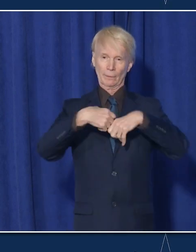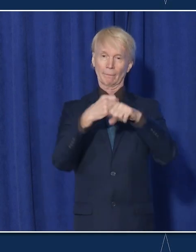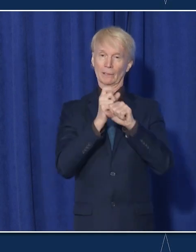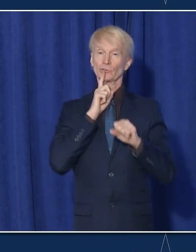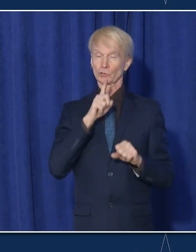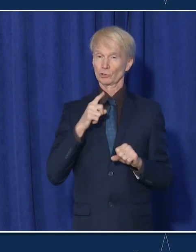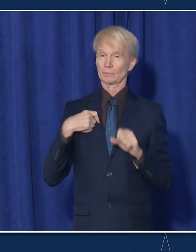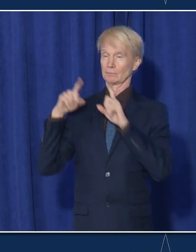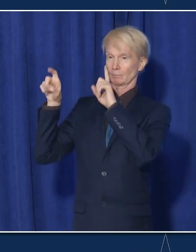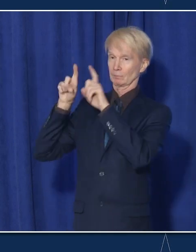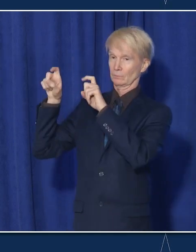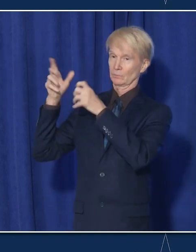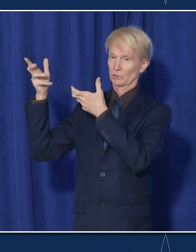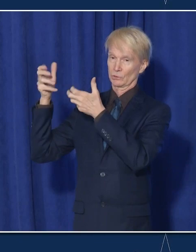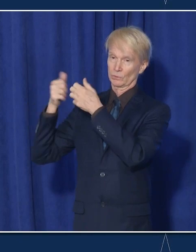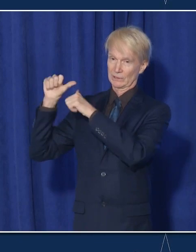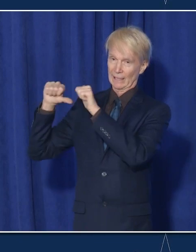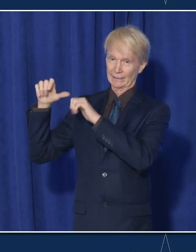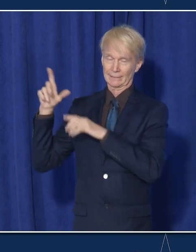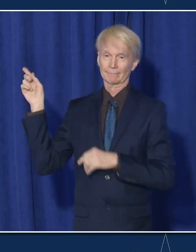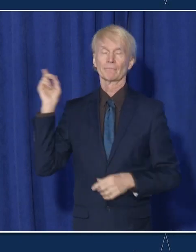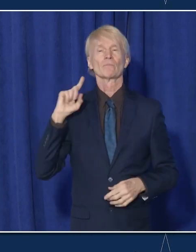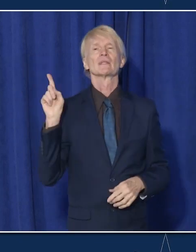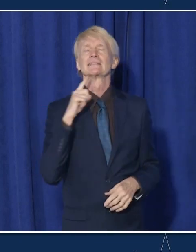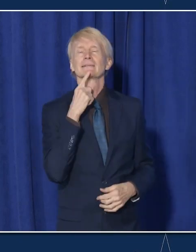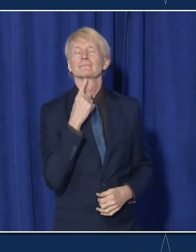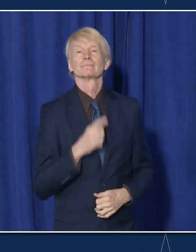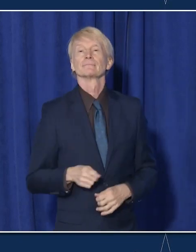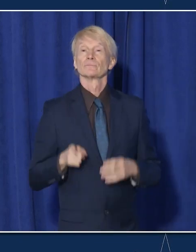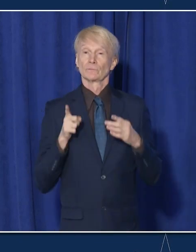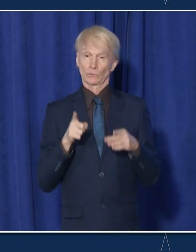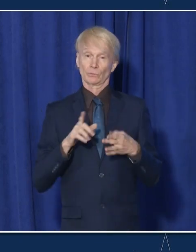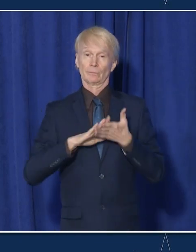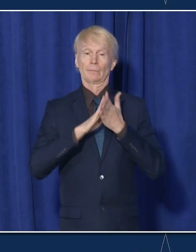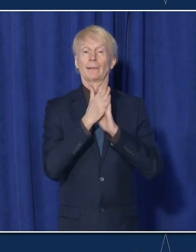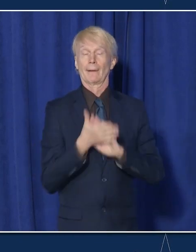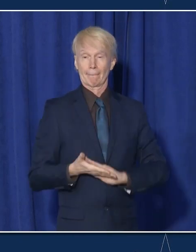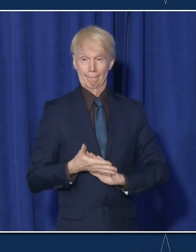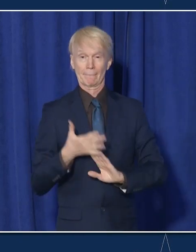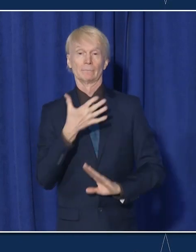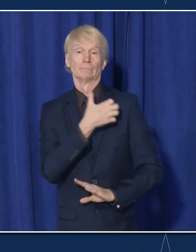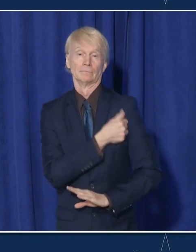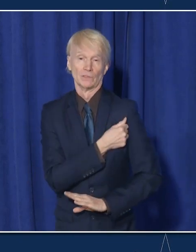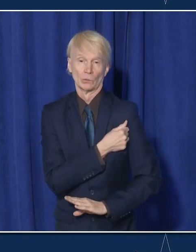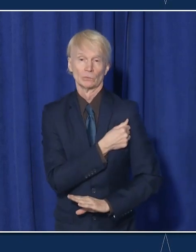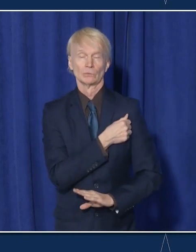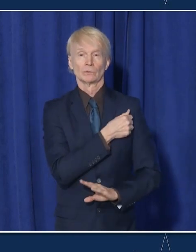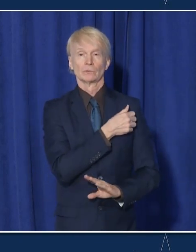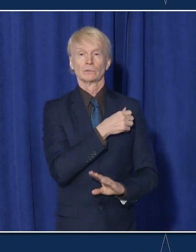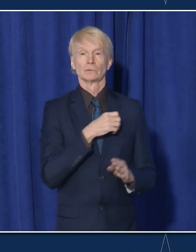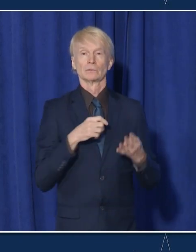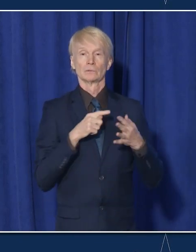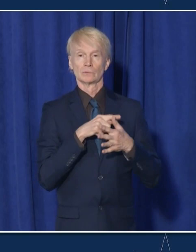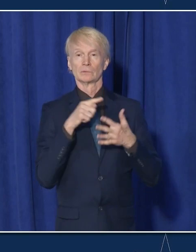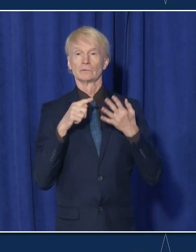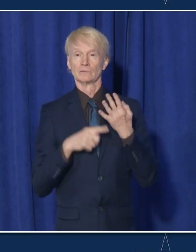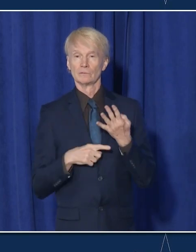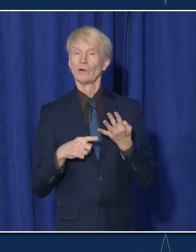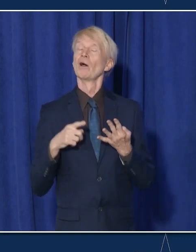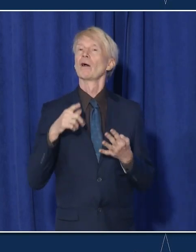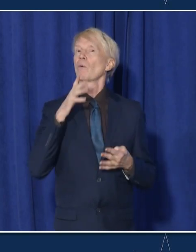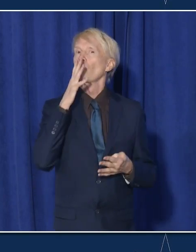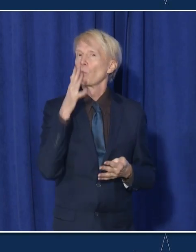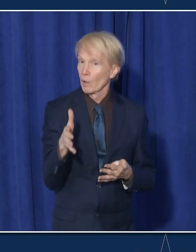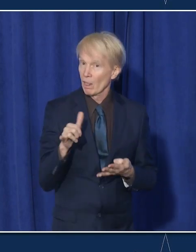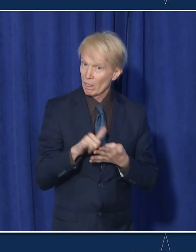I understood this well. There's no concern that getting another dose in any way makes your immune system less